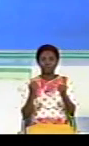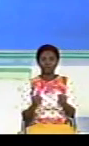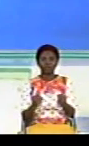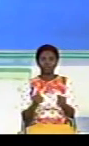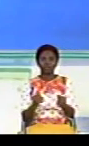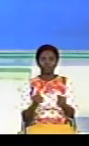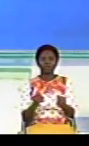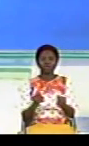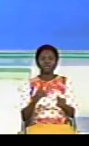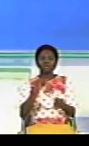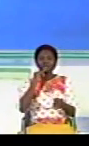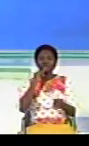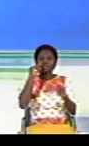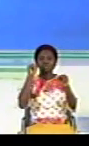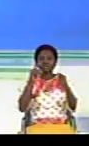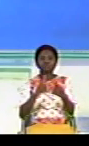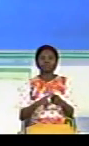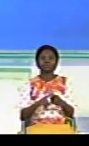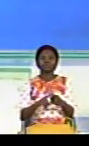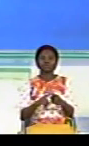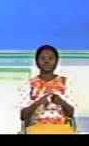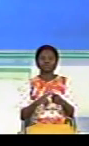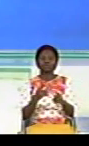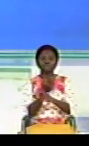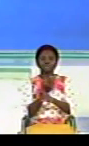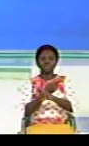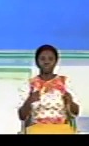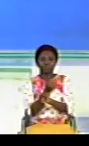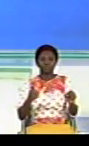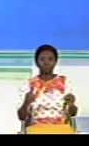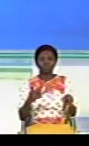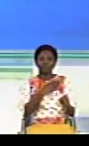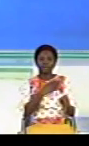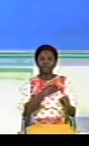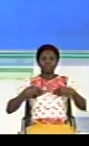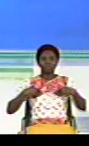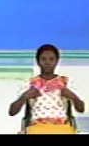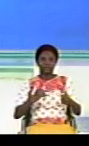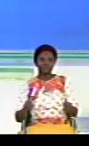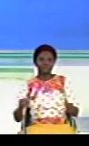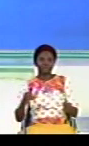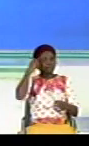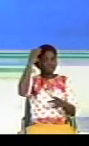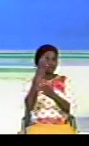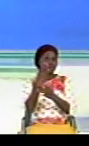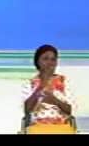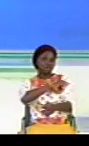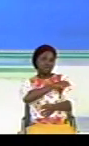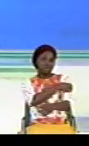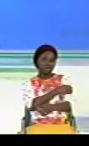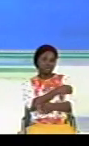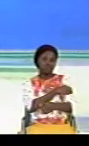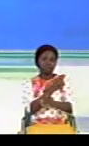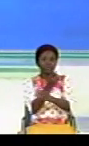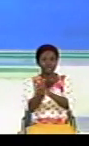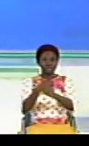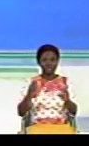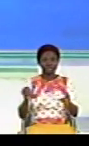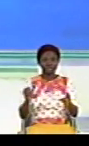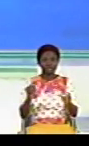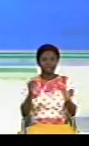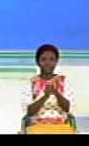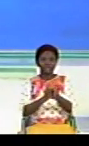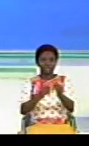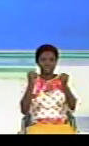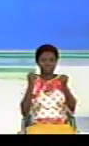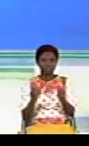arm saves, that arm delivers, that arm heals, that